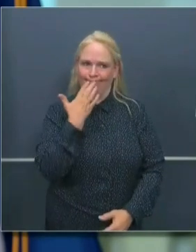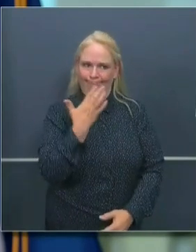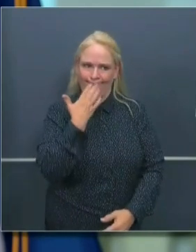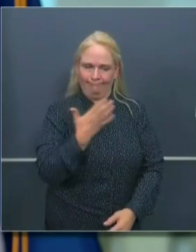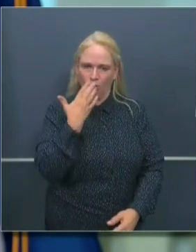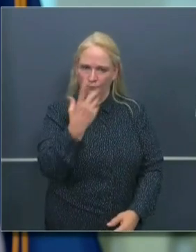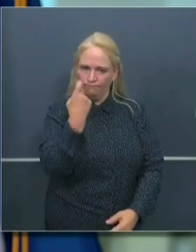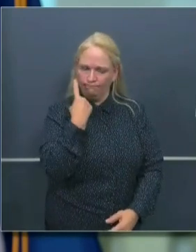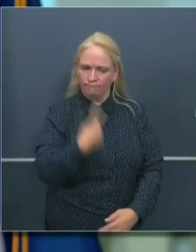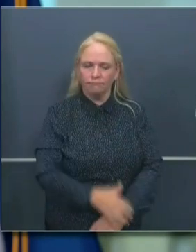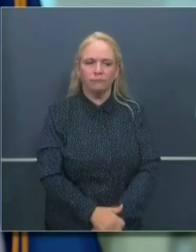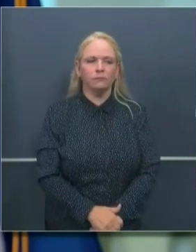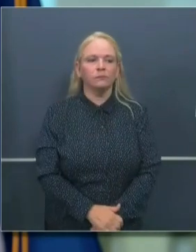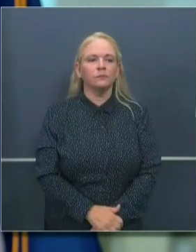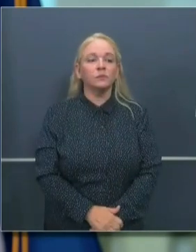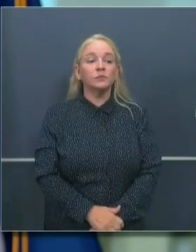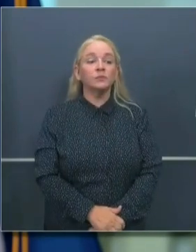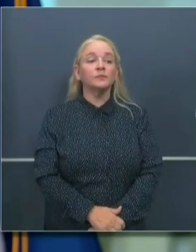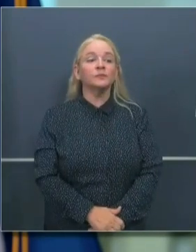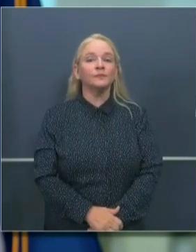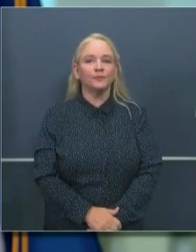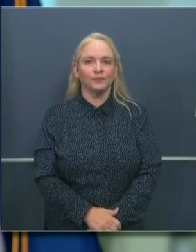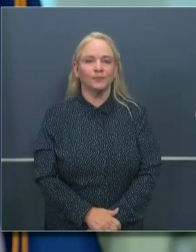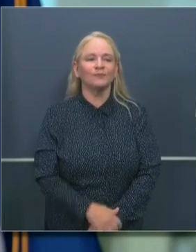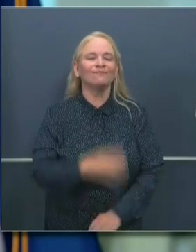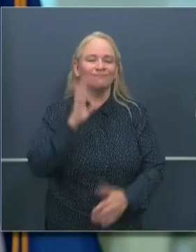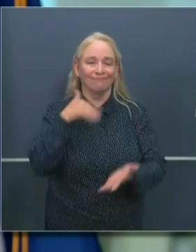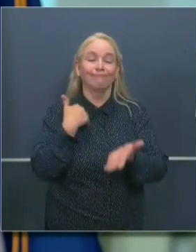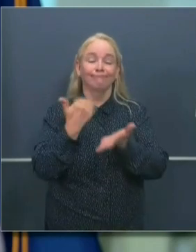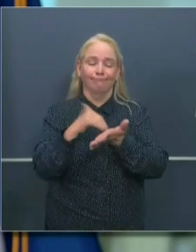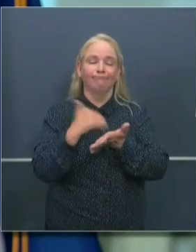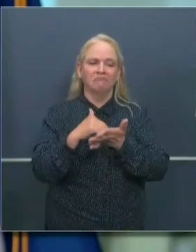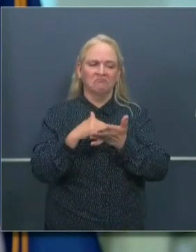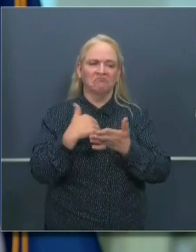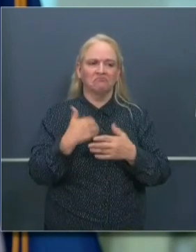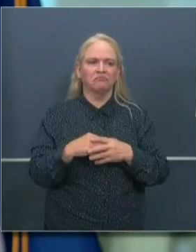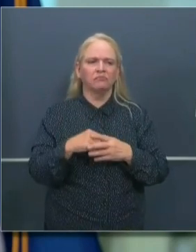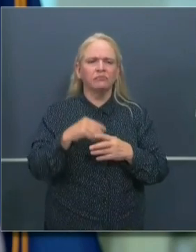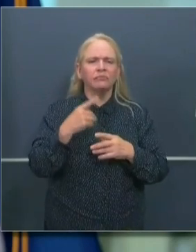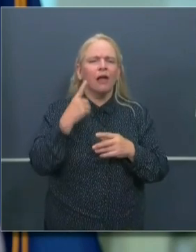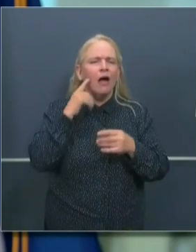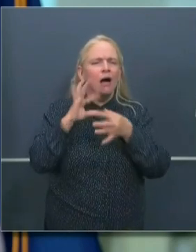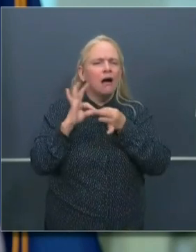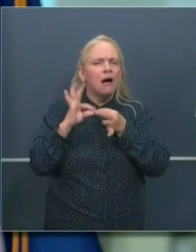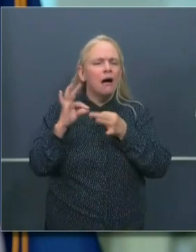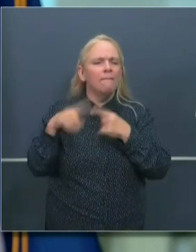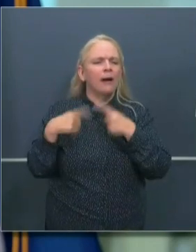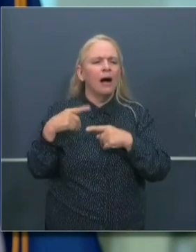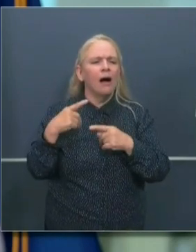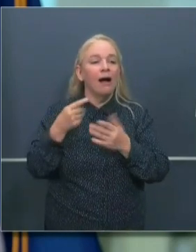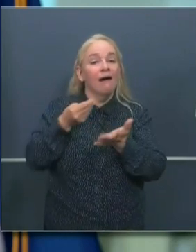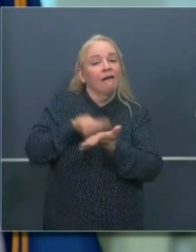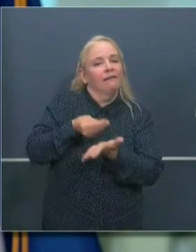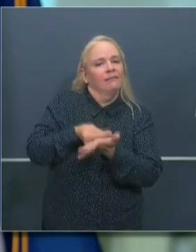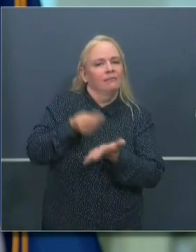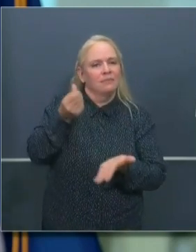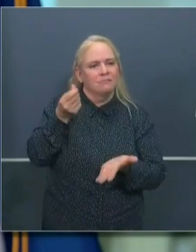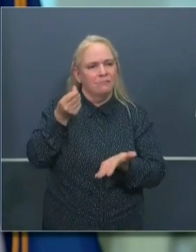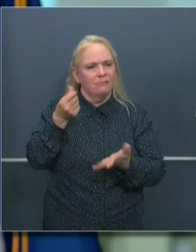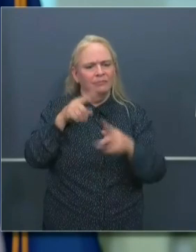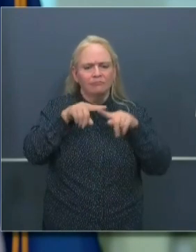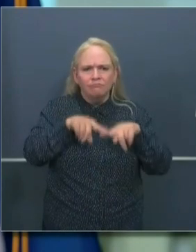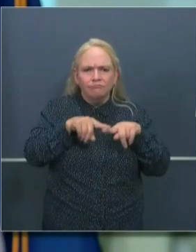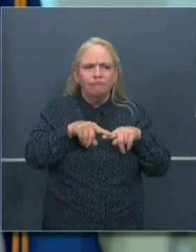the opportunity to repeat some of the things I said. We began by talking about a fiscal contingency that we put into place with the